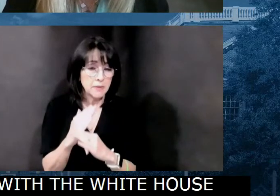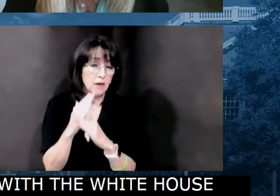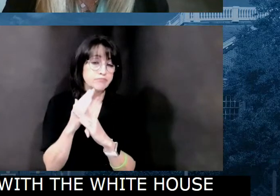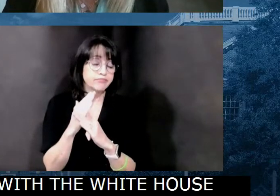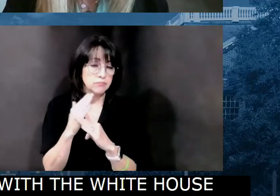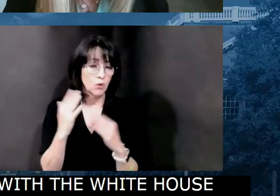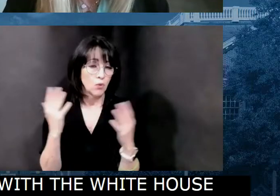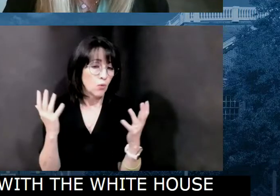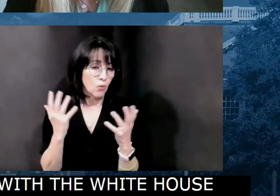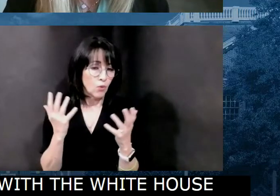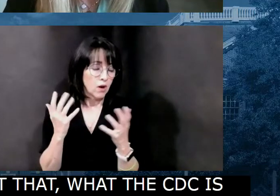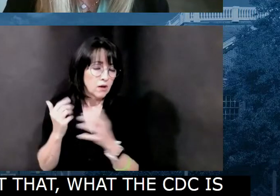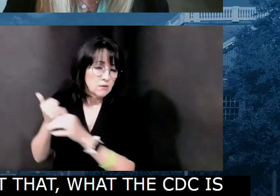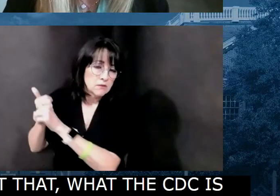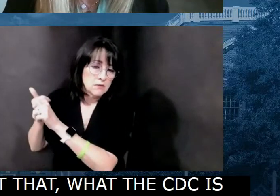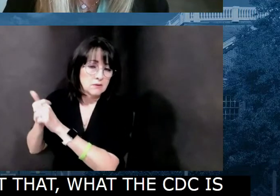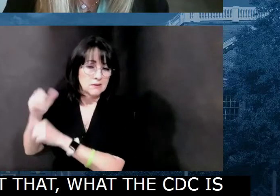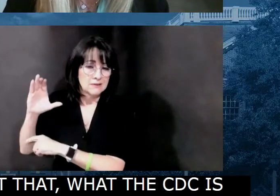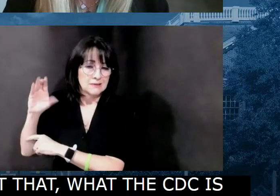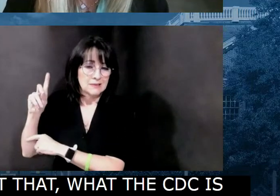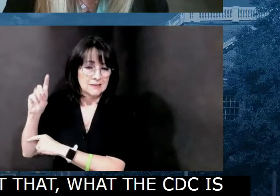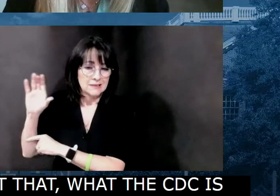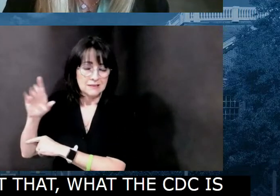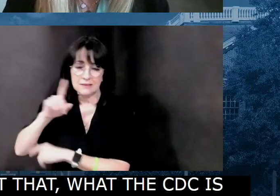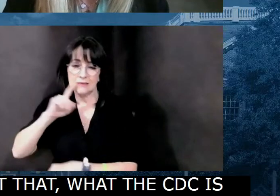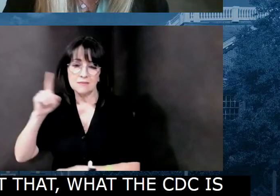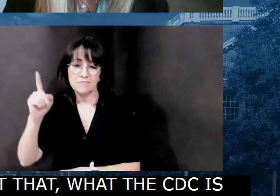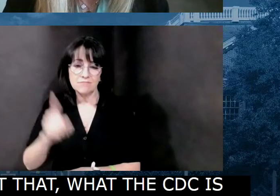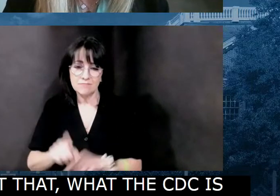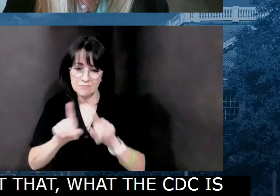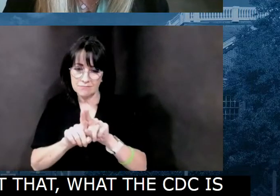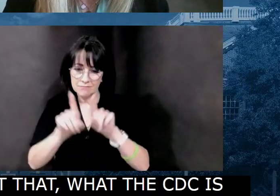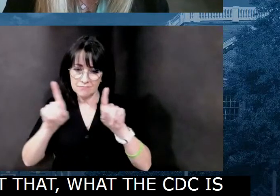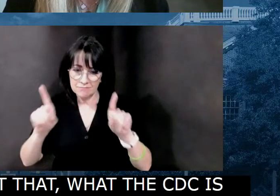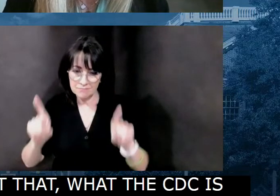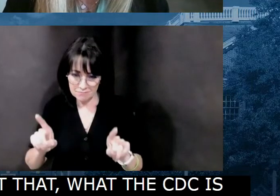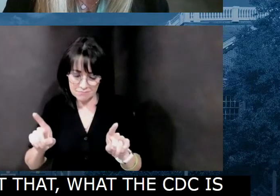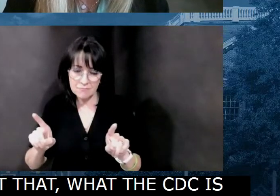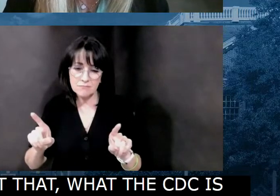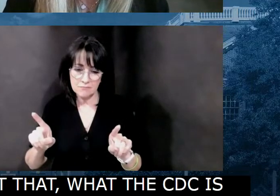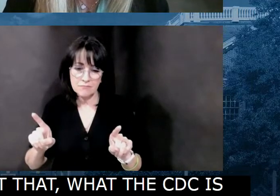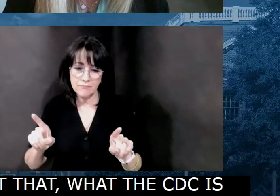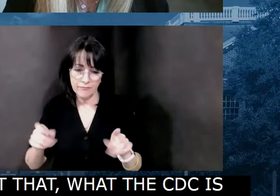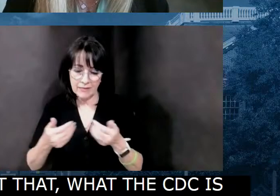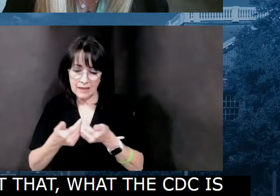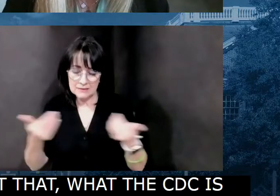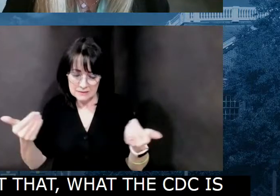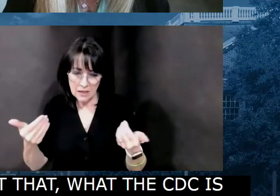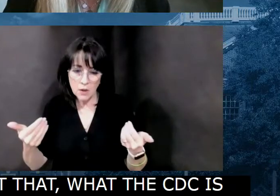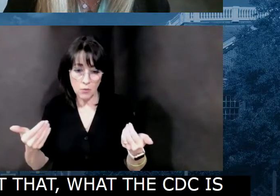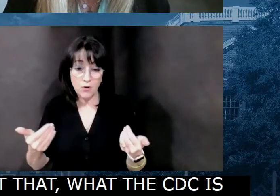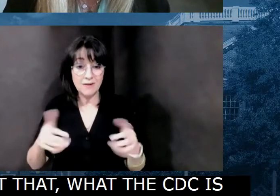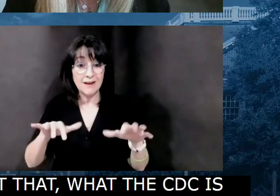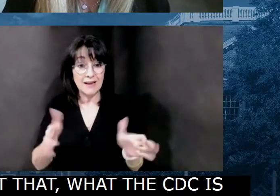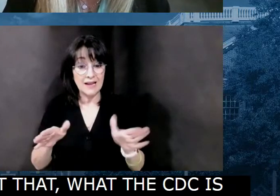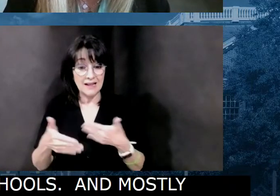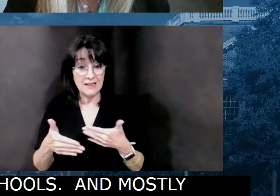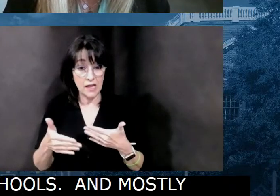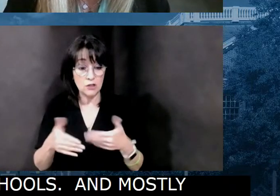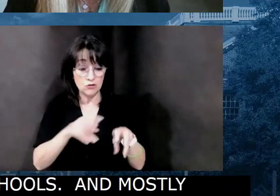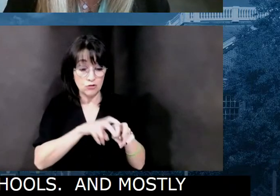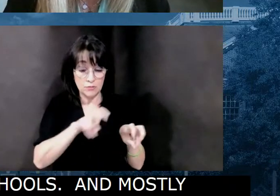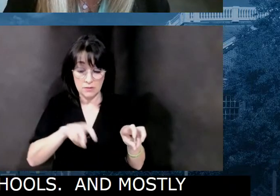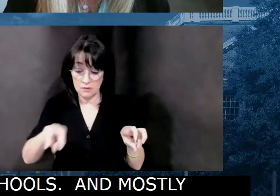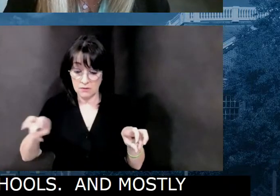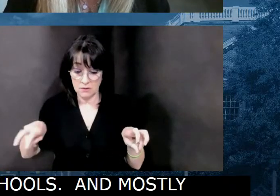terms of mostly distancing and to a certain extent classroom configuration. But we'll be